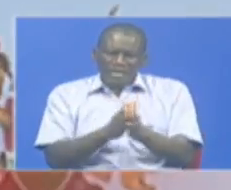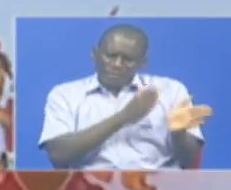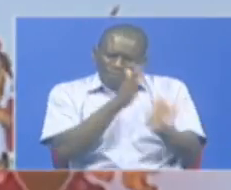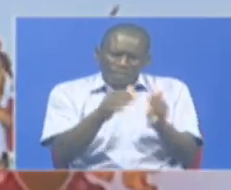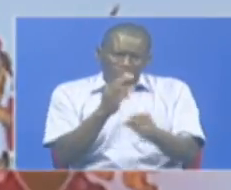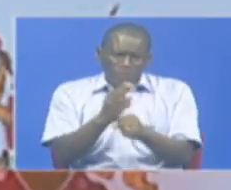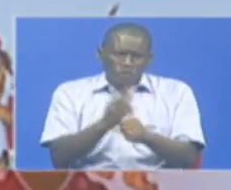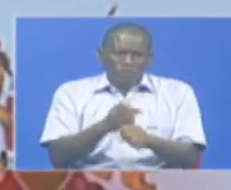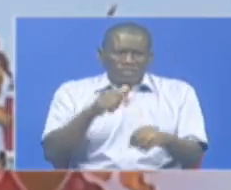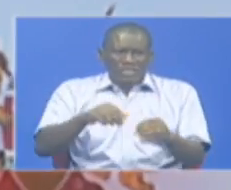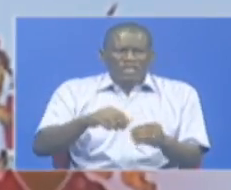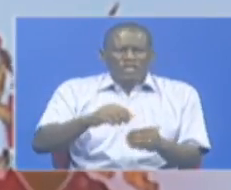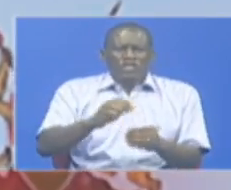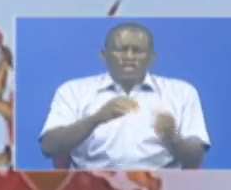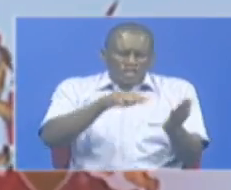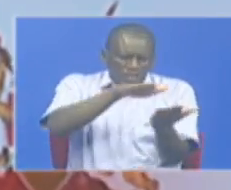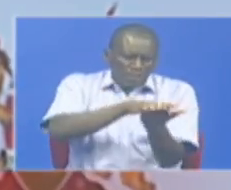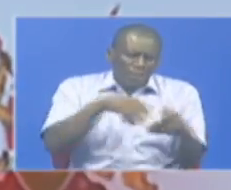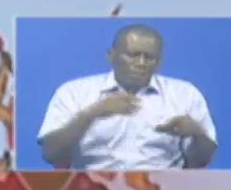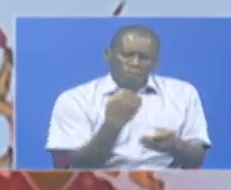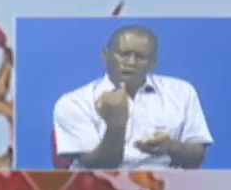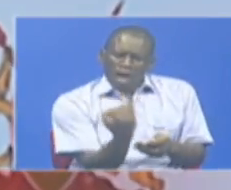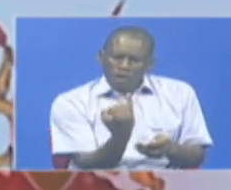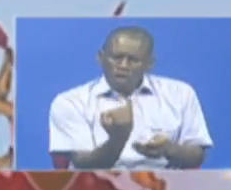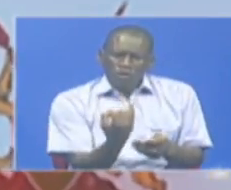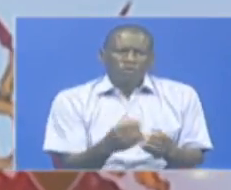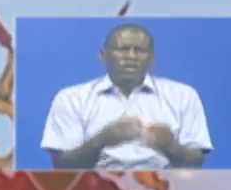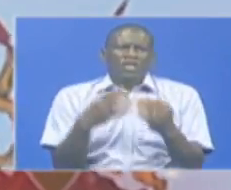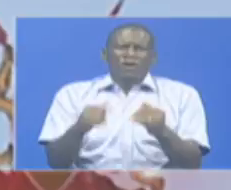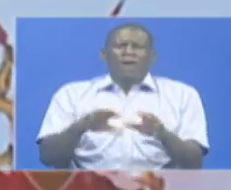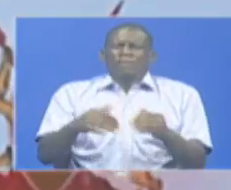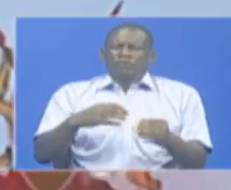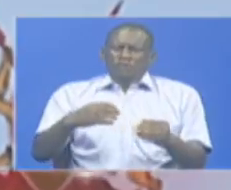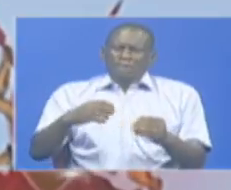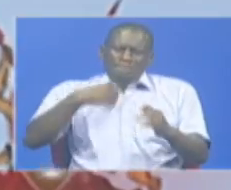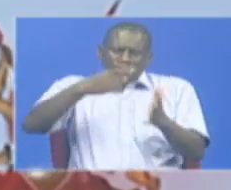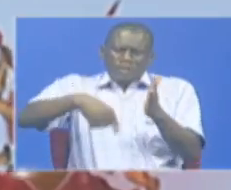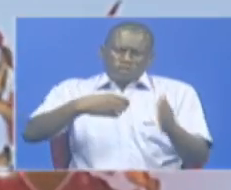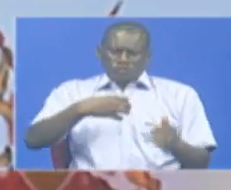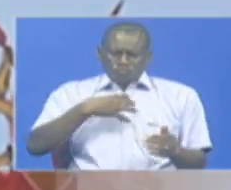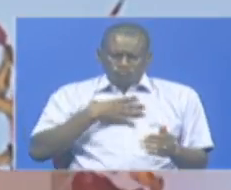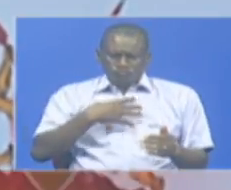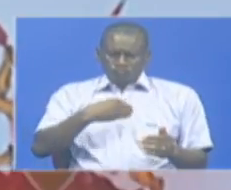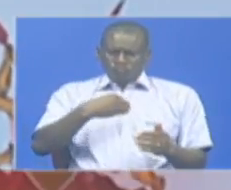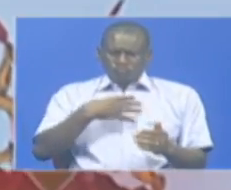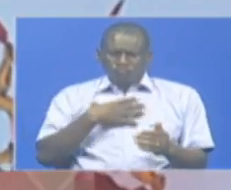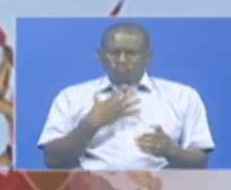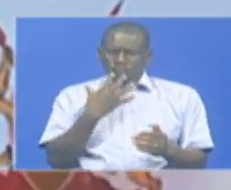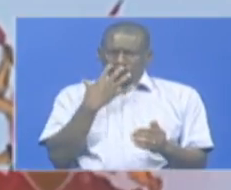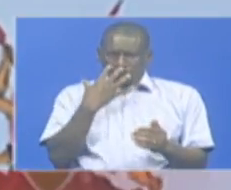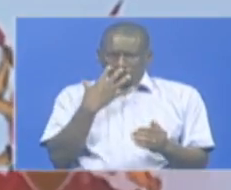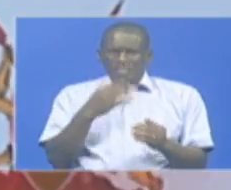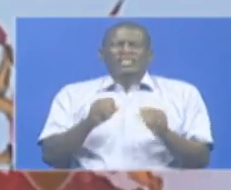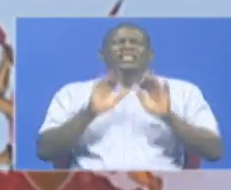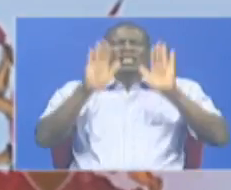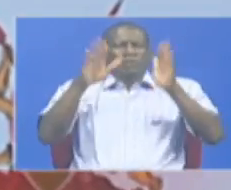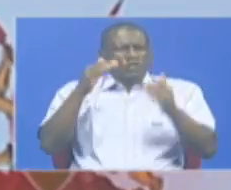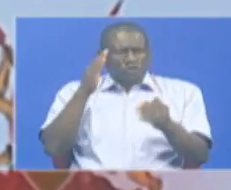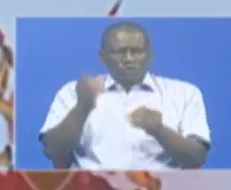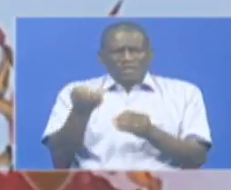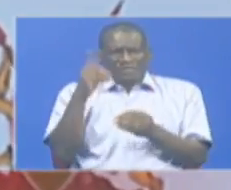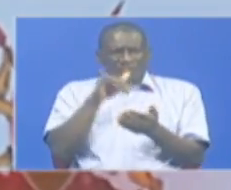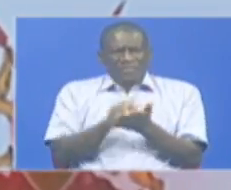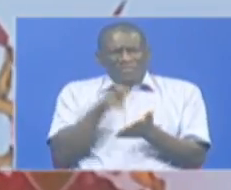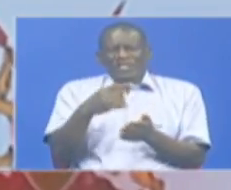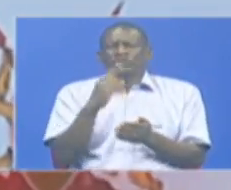in quarantine. Again, with regard to ventilators, it's important that we understand that a ventilator is just one piece